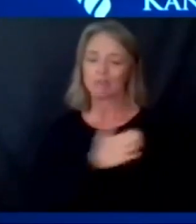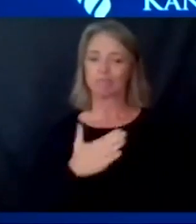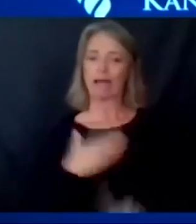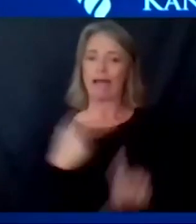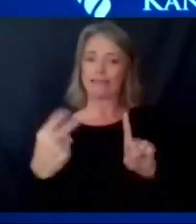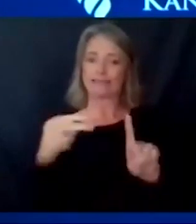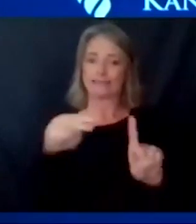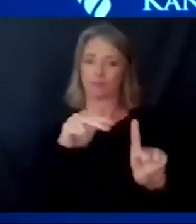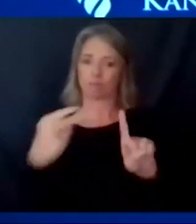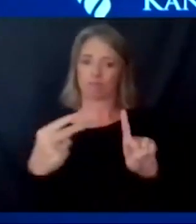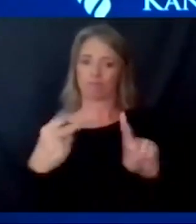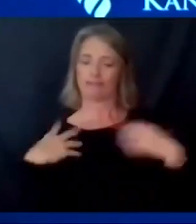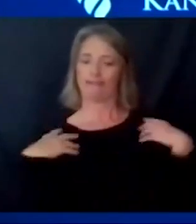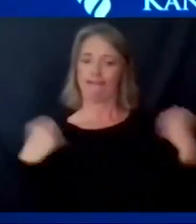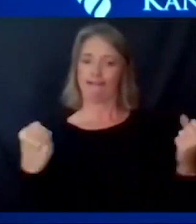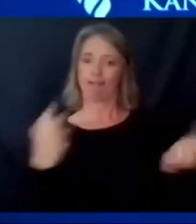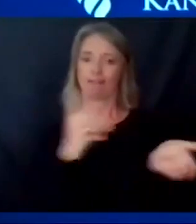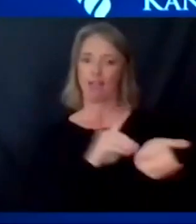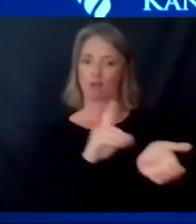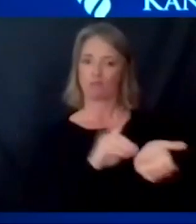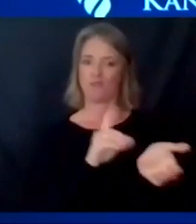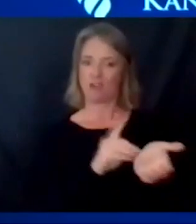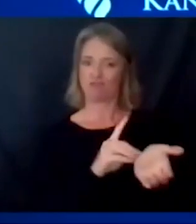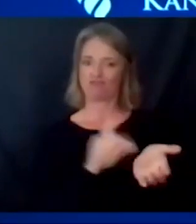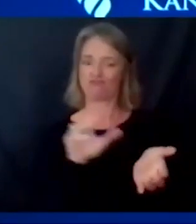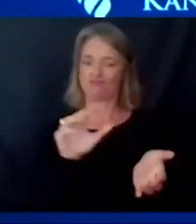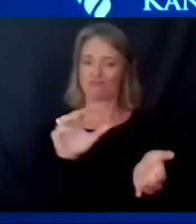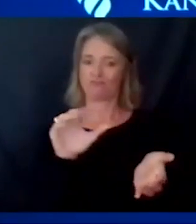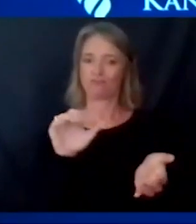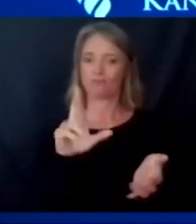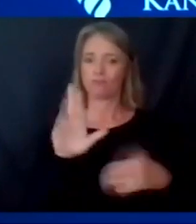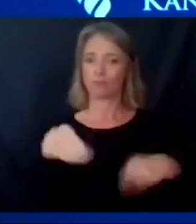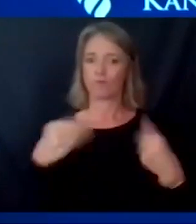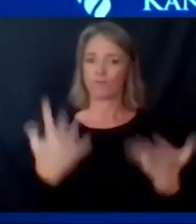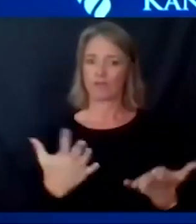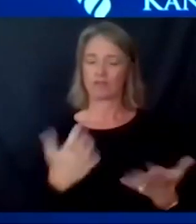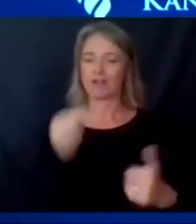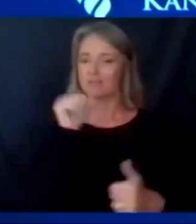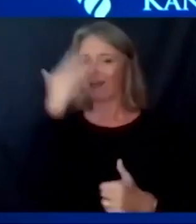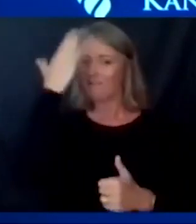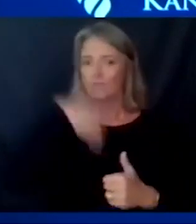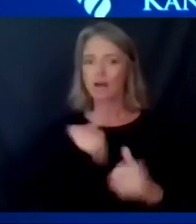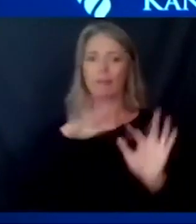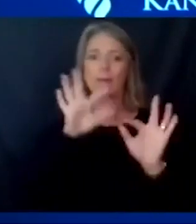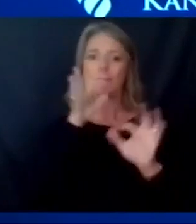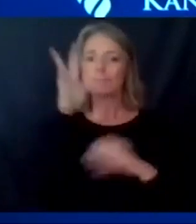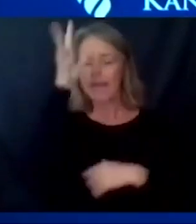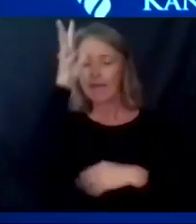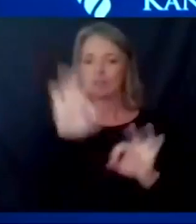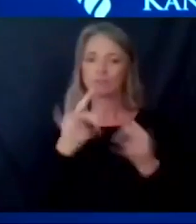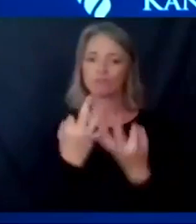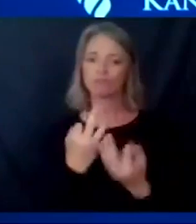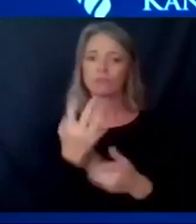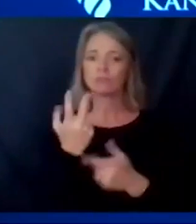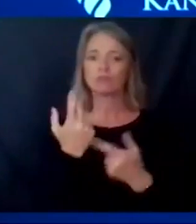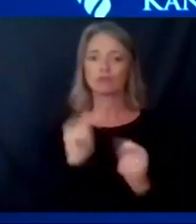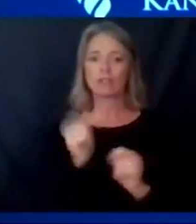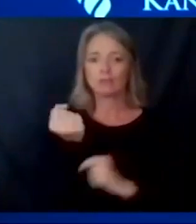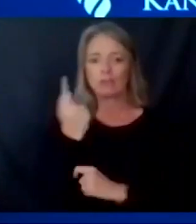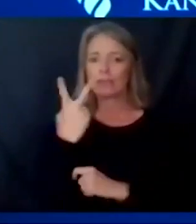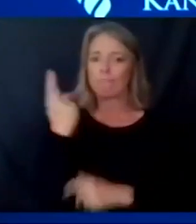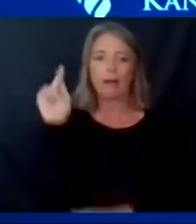healthcare provider, again, I'm not in front of the parents and the families and trying to understand all the politics of it, but from a